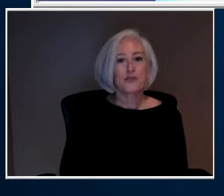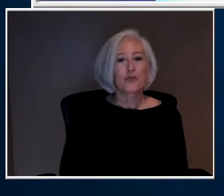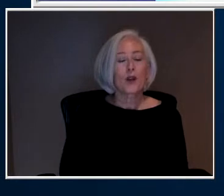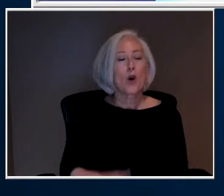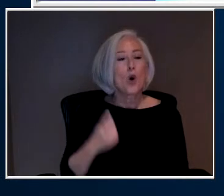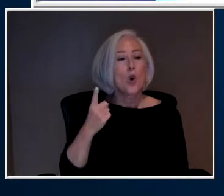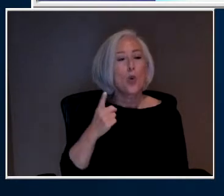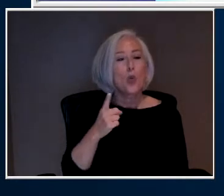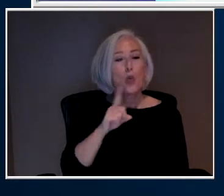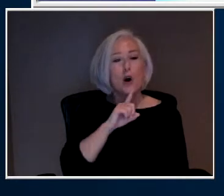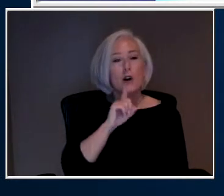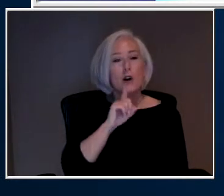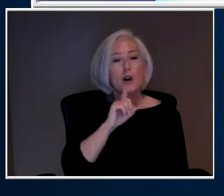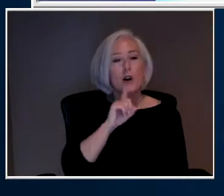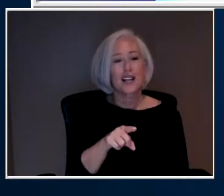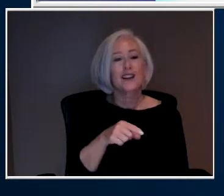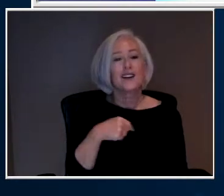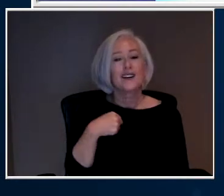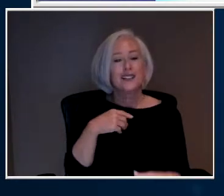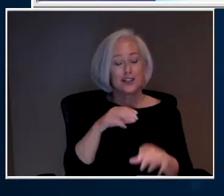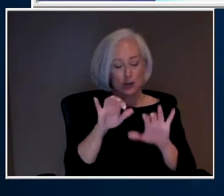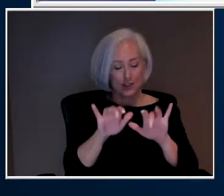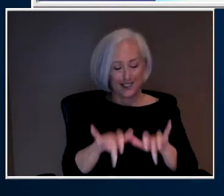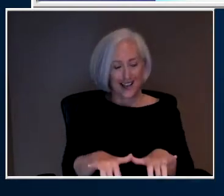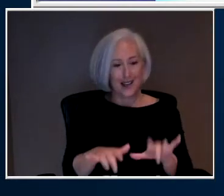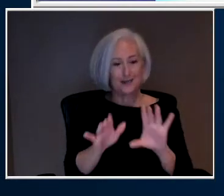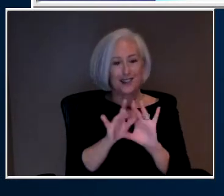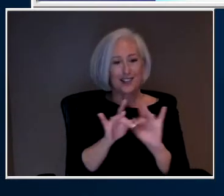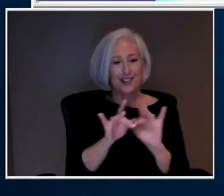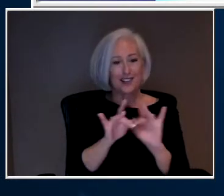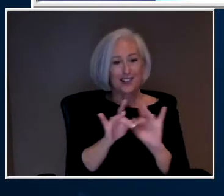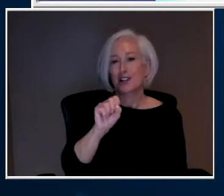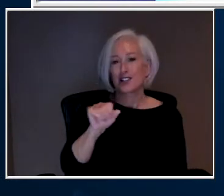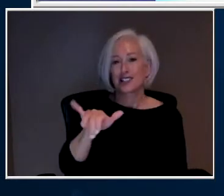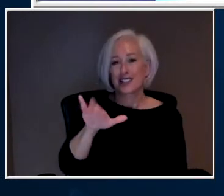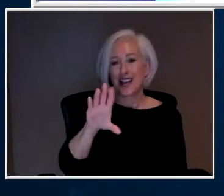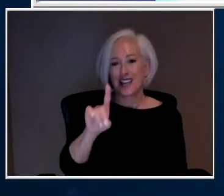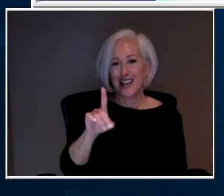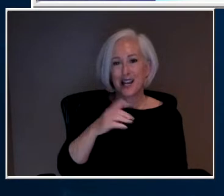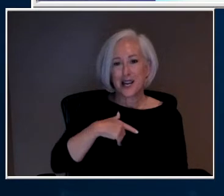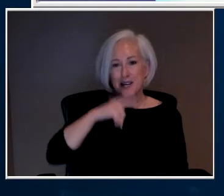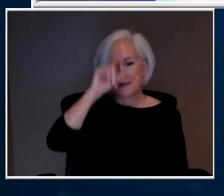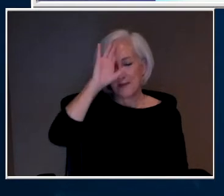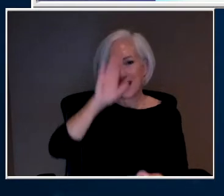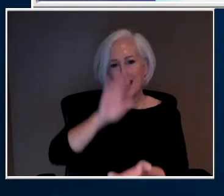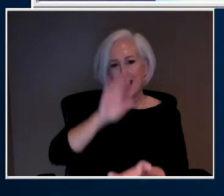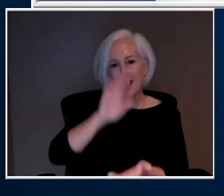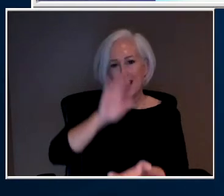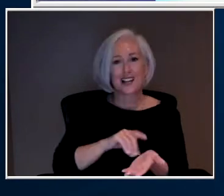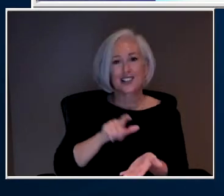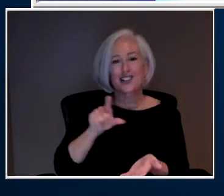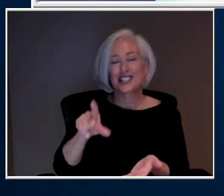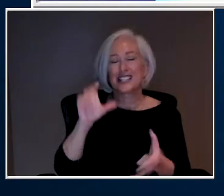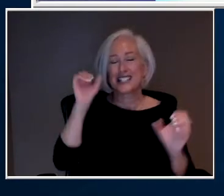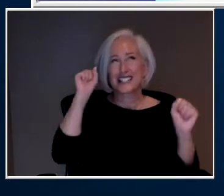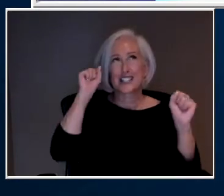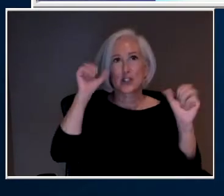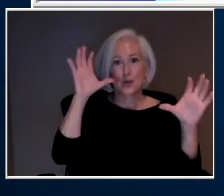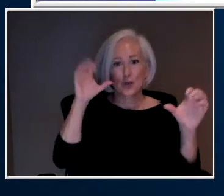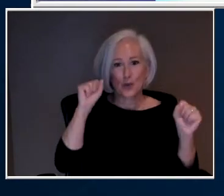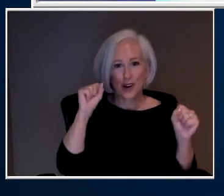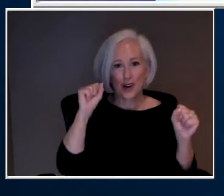nice compliment. She wrote that Dr. Syed is my husband's doctor. He is terrific. I'll have to tell you her name off air